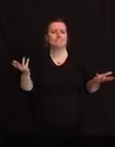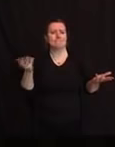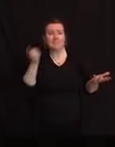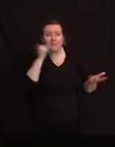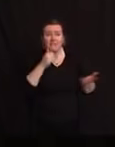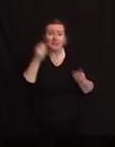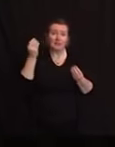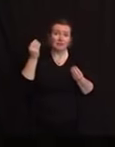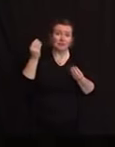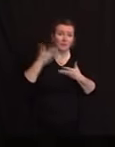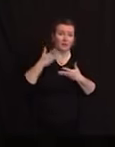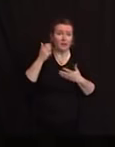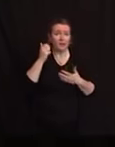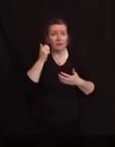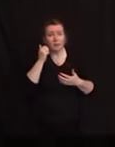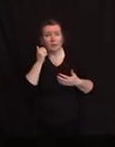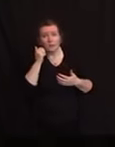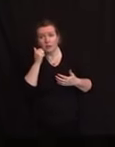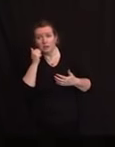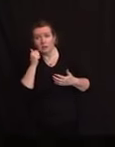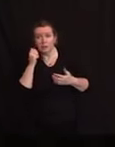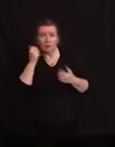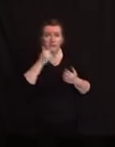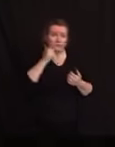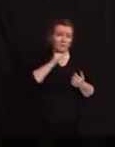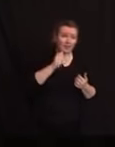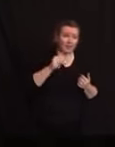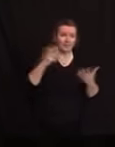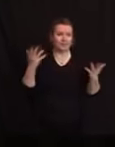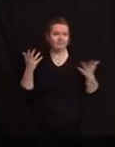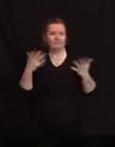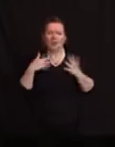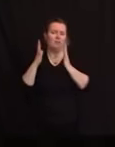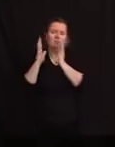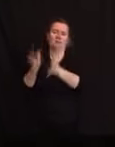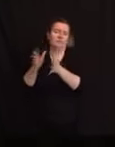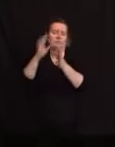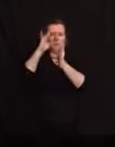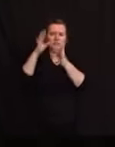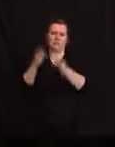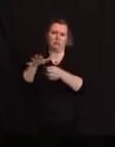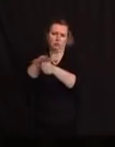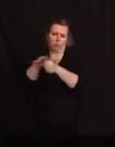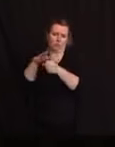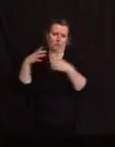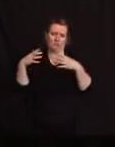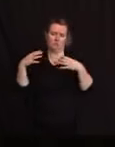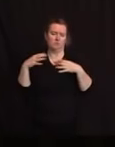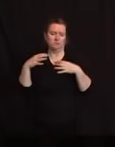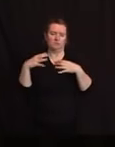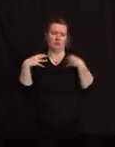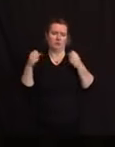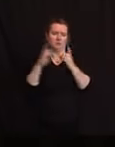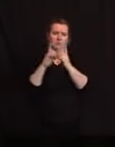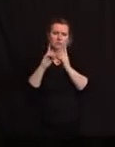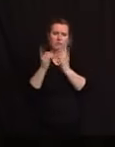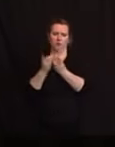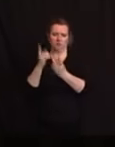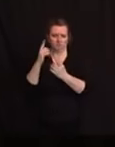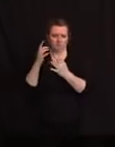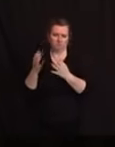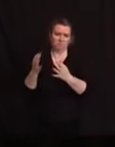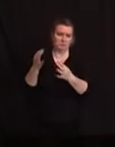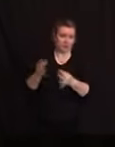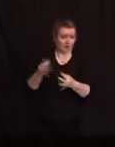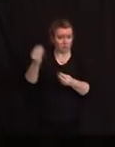just not really kind of, we've kind of left this to them to manage their own staff that they have and to see what they can particularly do.